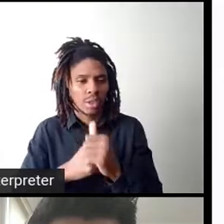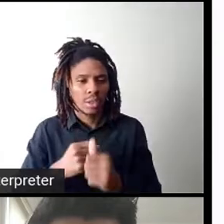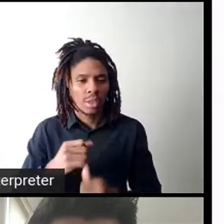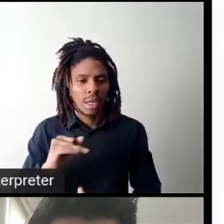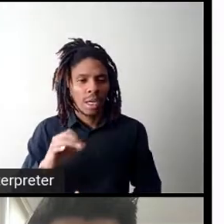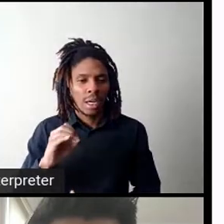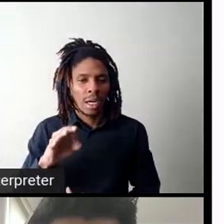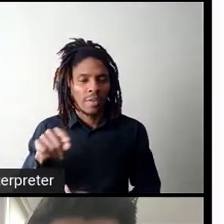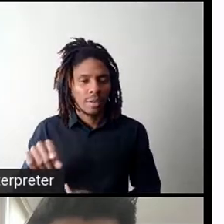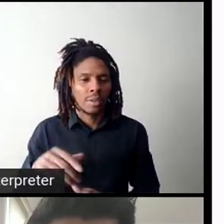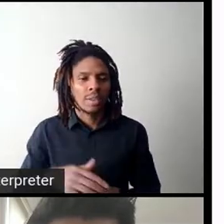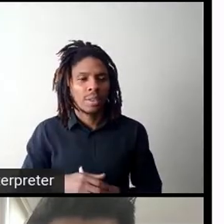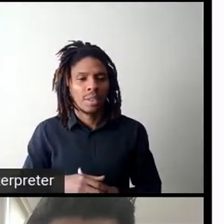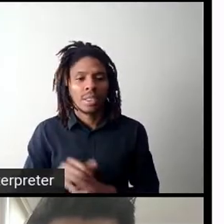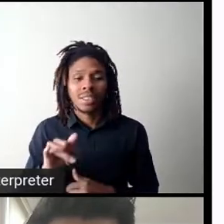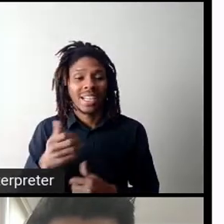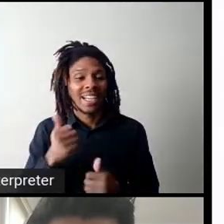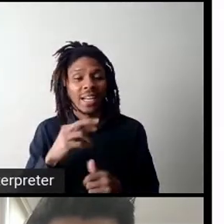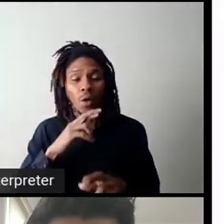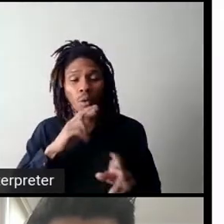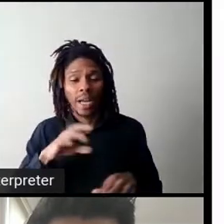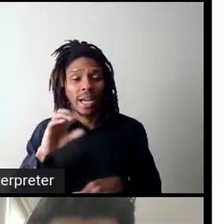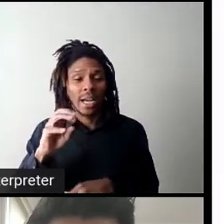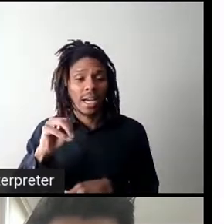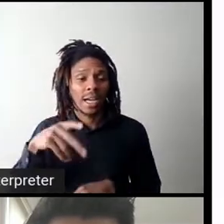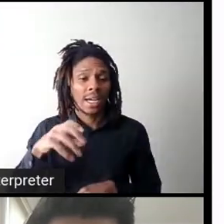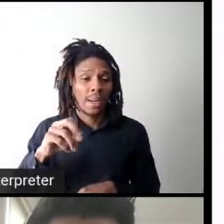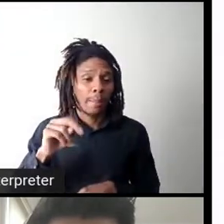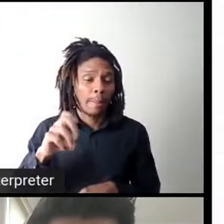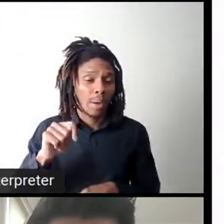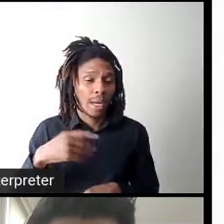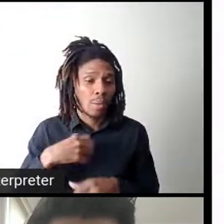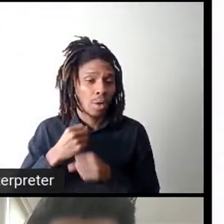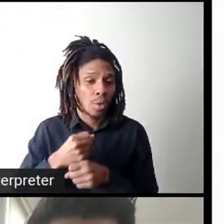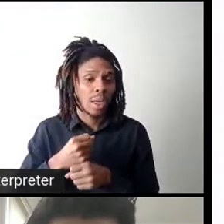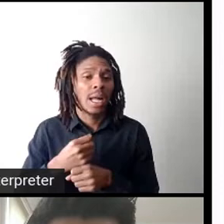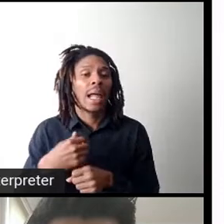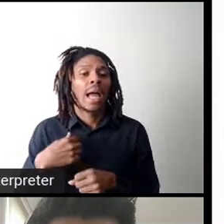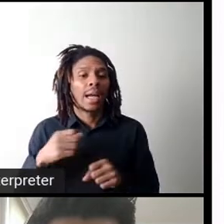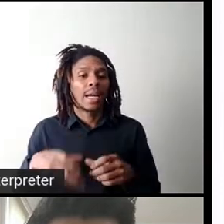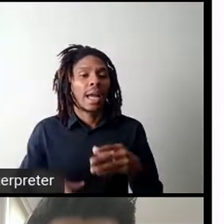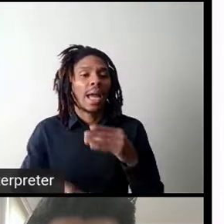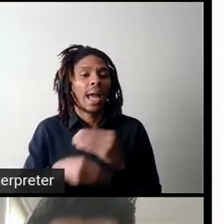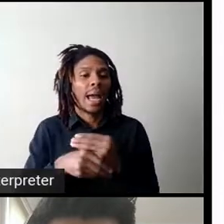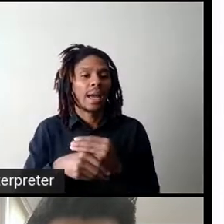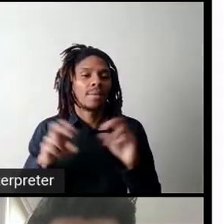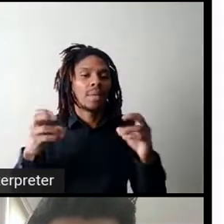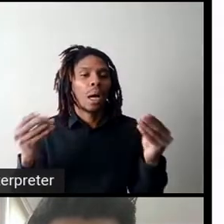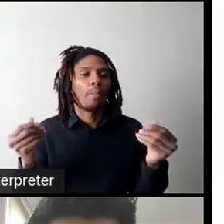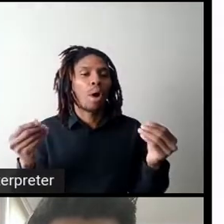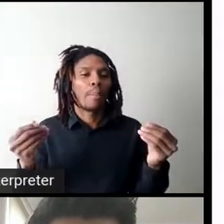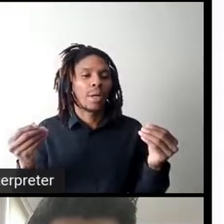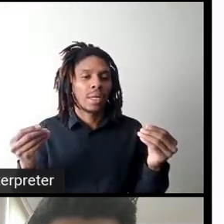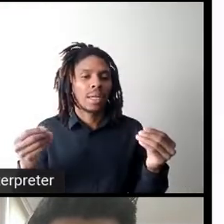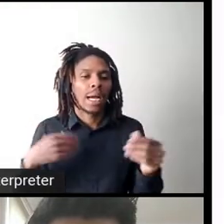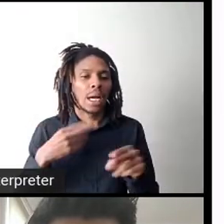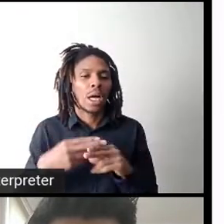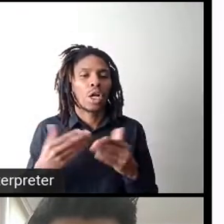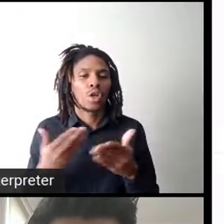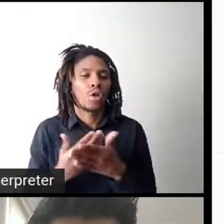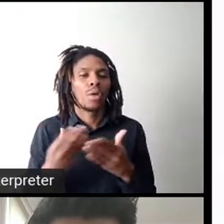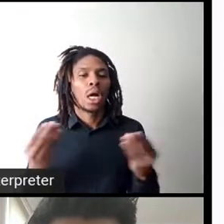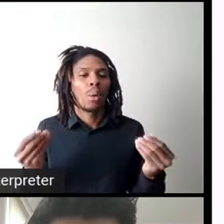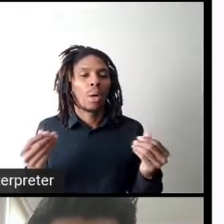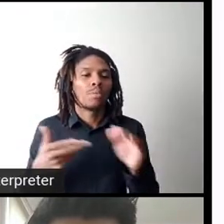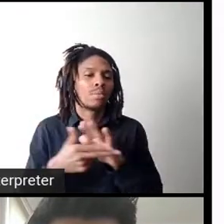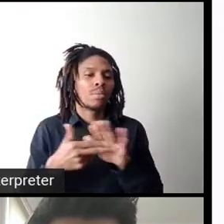just like any React component or any UI component I want to create, I can just actually add a property to it, right? I can call a new property